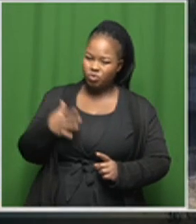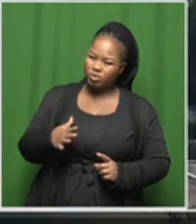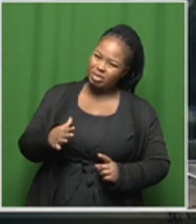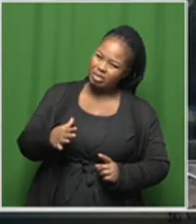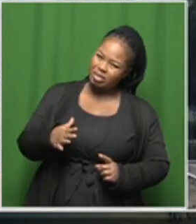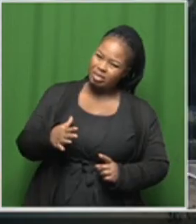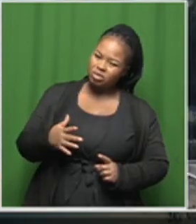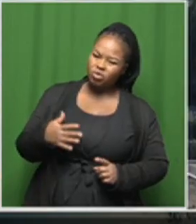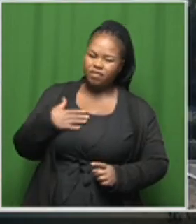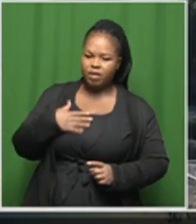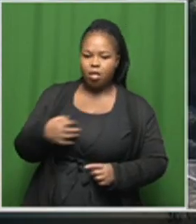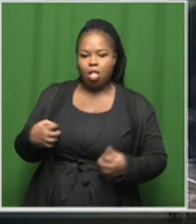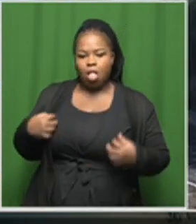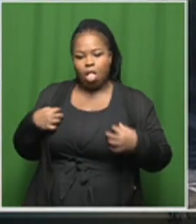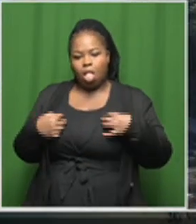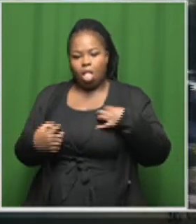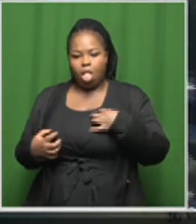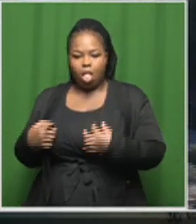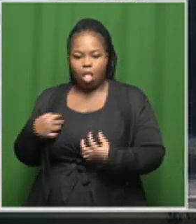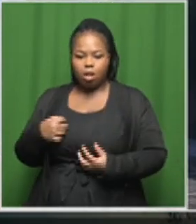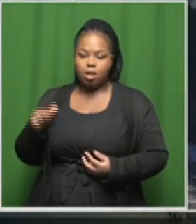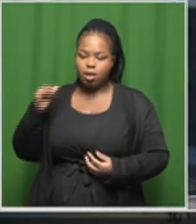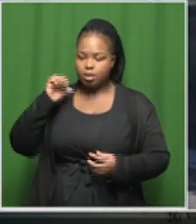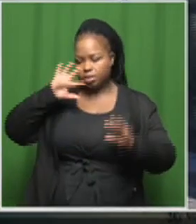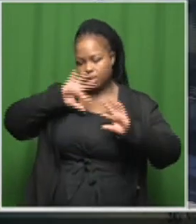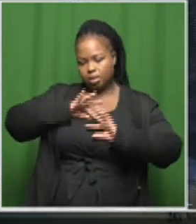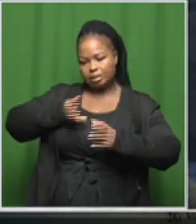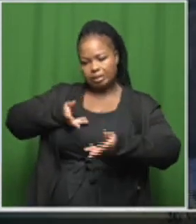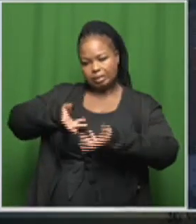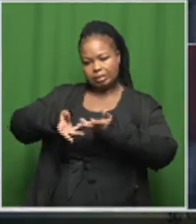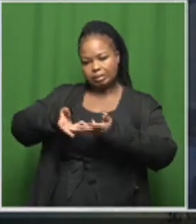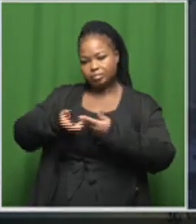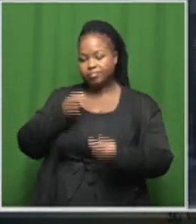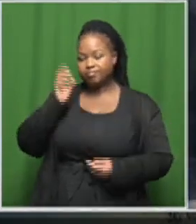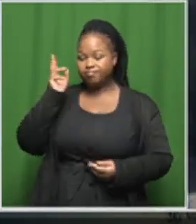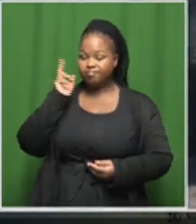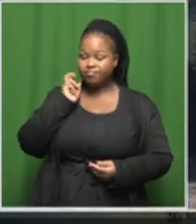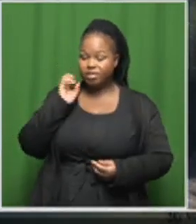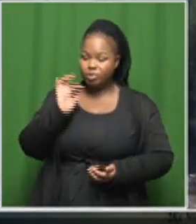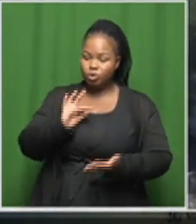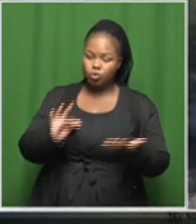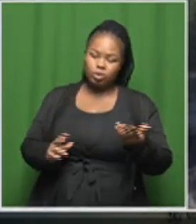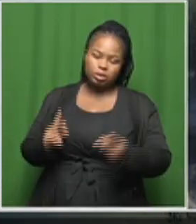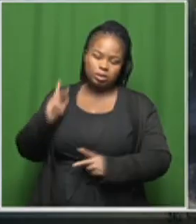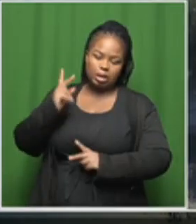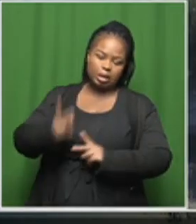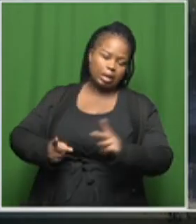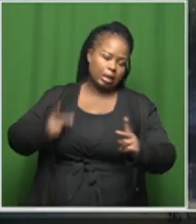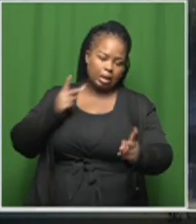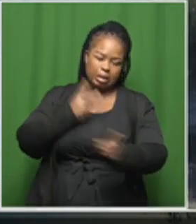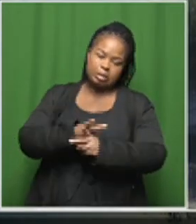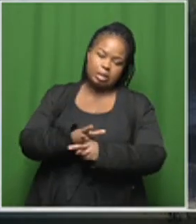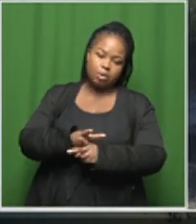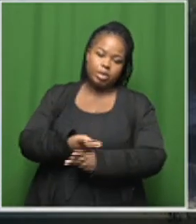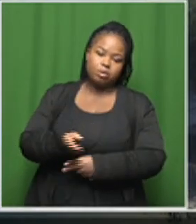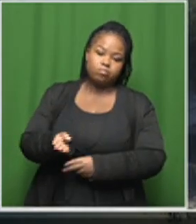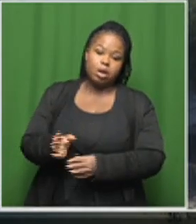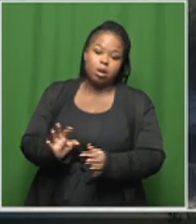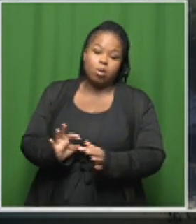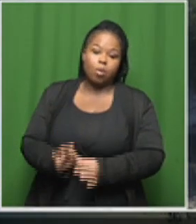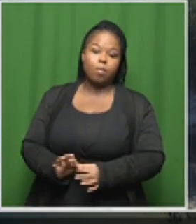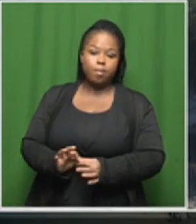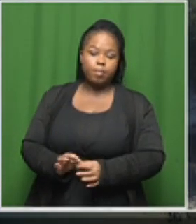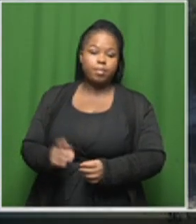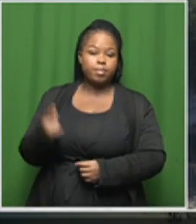but he felt a lot of emotion. We even spoke to him last night, and he said hearing the stories over and over again, but now actually being in the homestead,